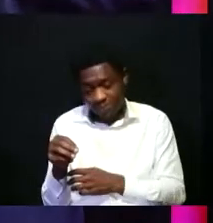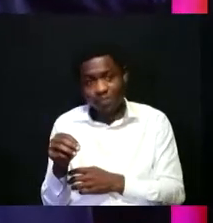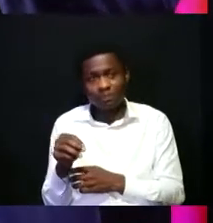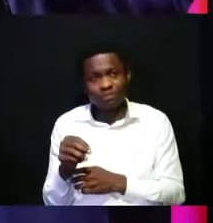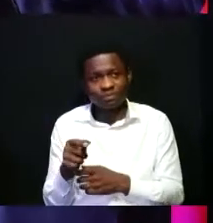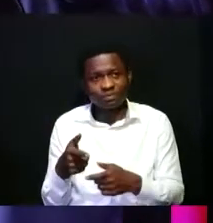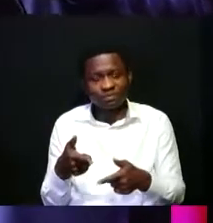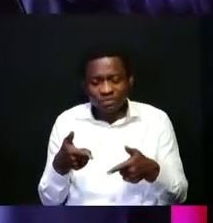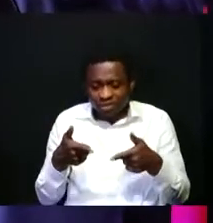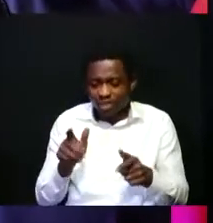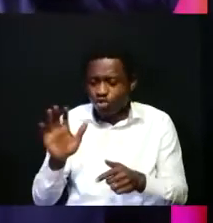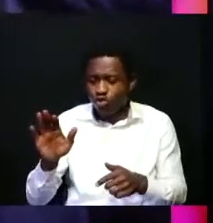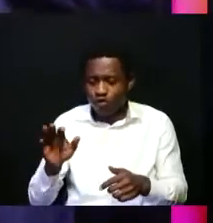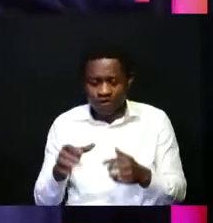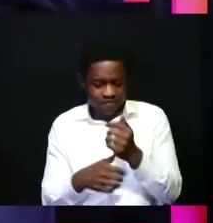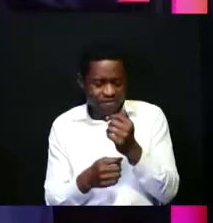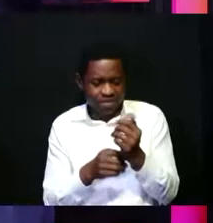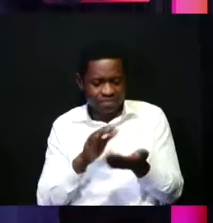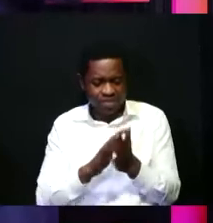their flesh be renewed